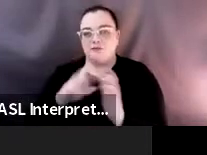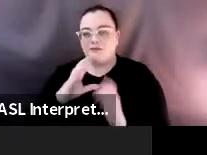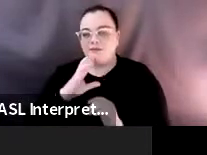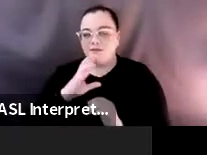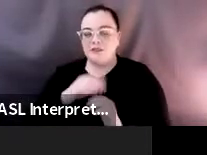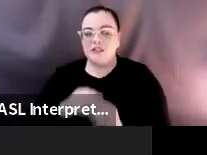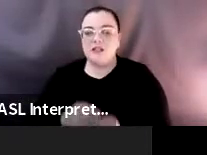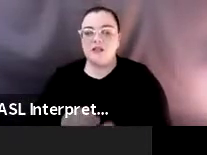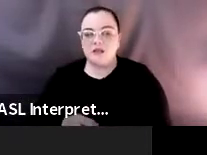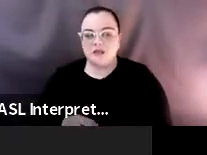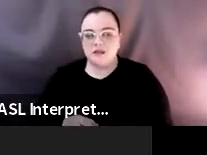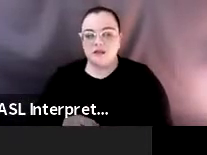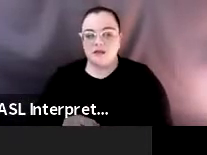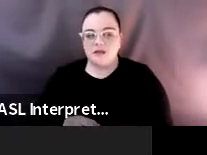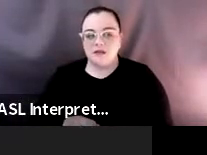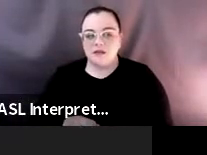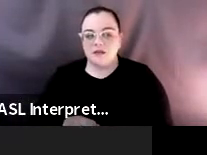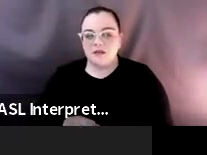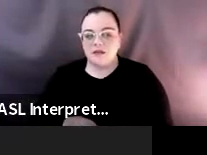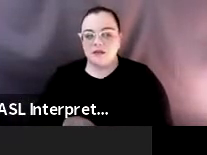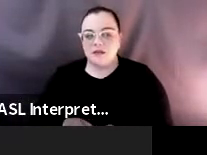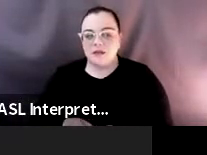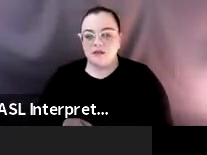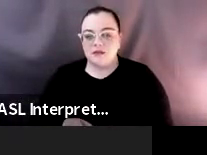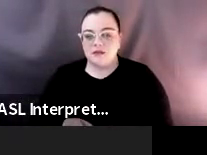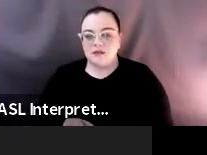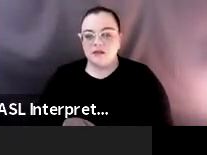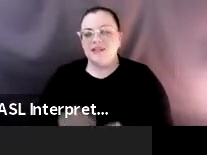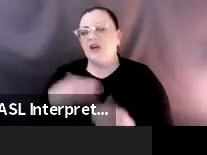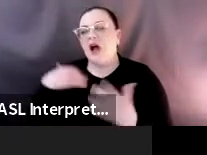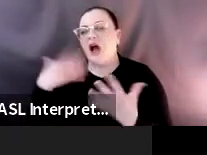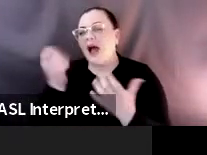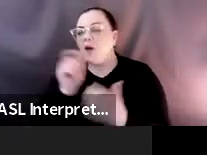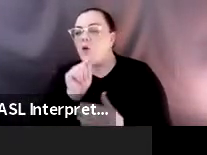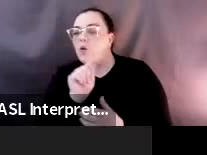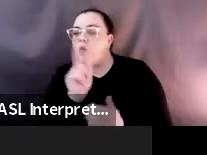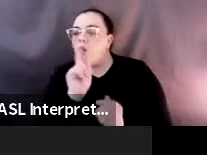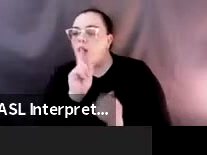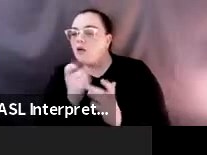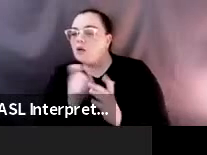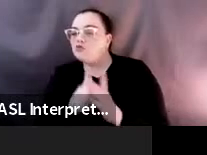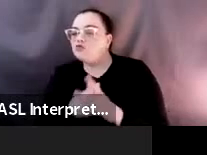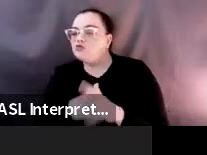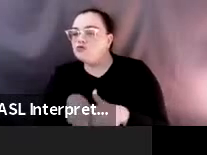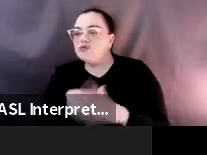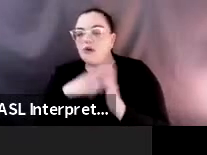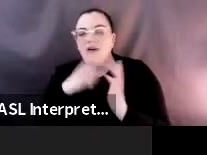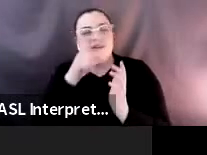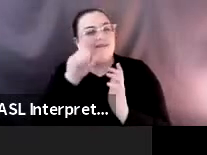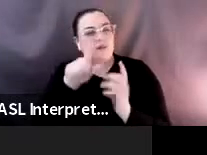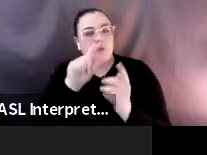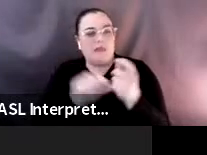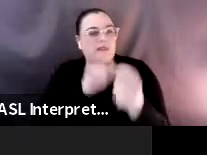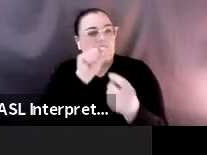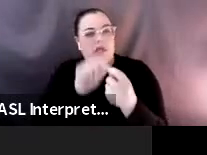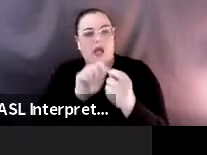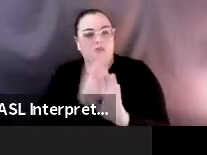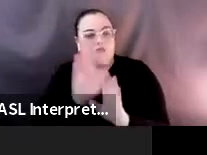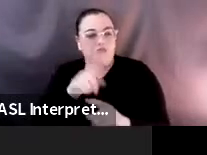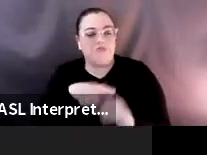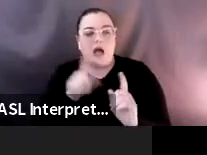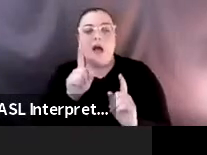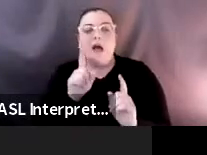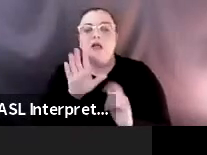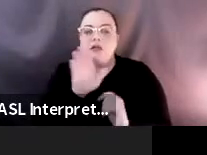to hover my cursor sort of approximately where I think I want it to start. Doesn't need to be exact. We can do some refining and fine tuning